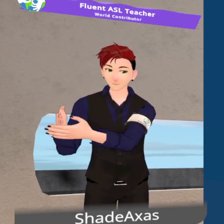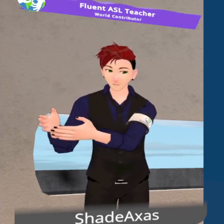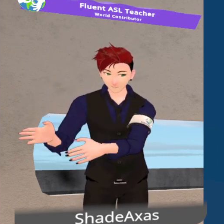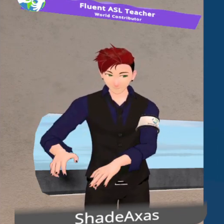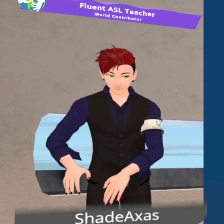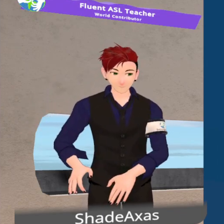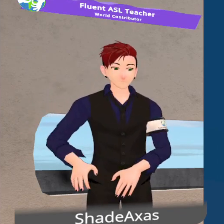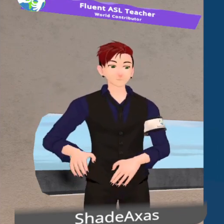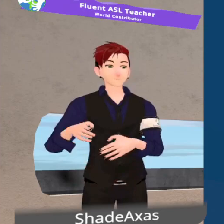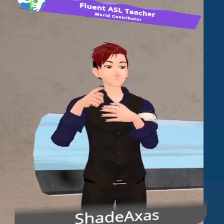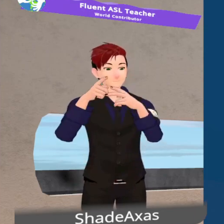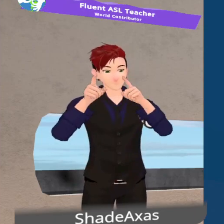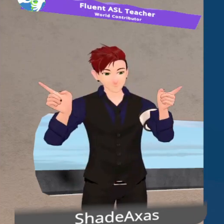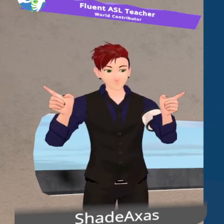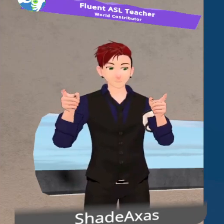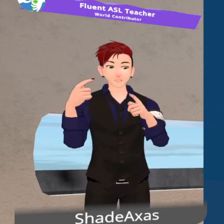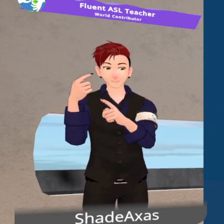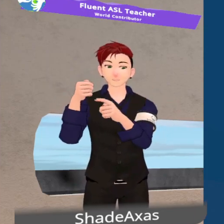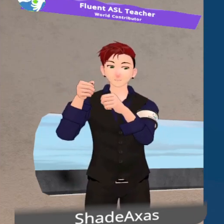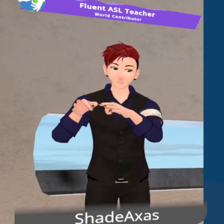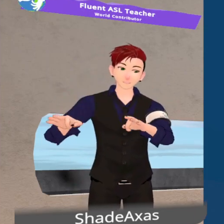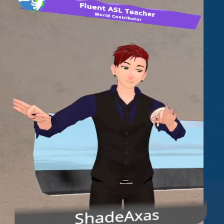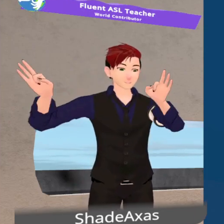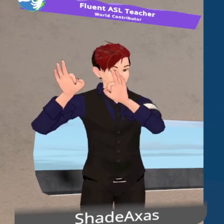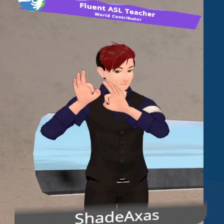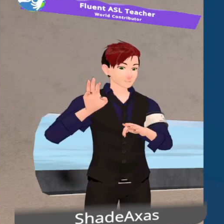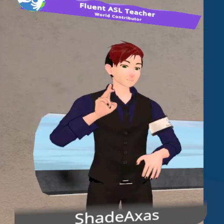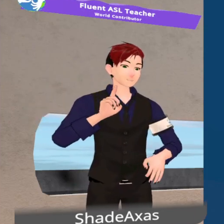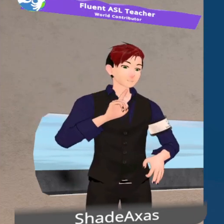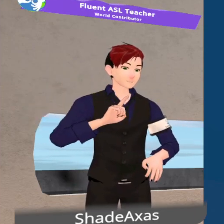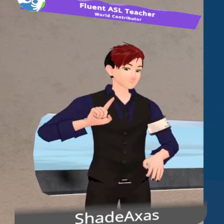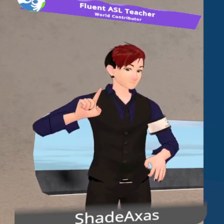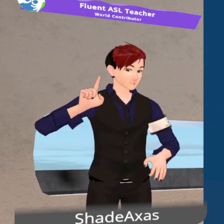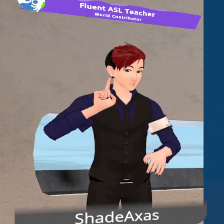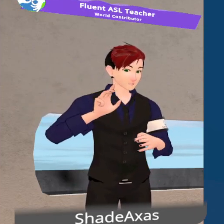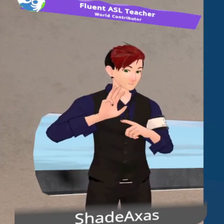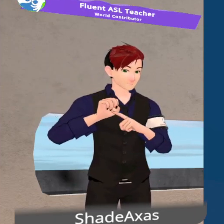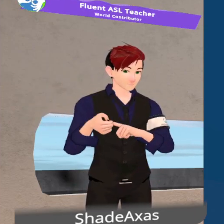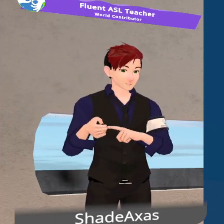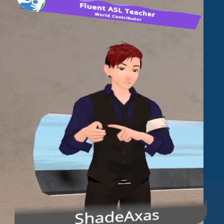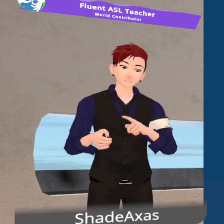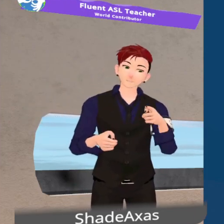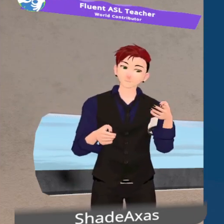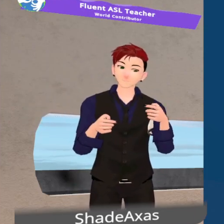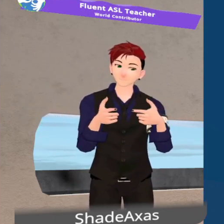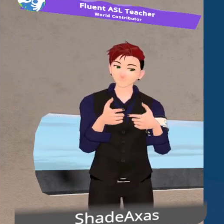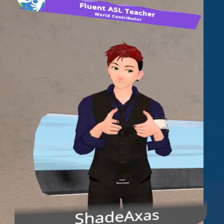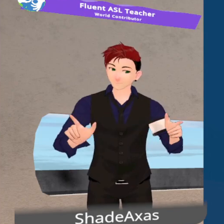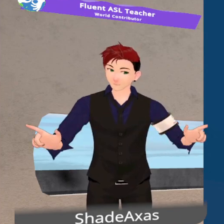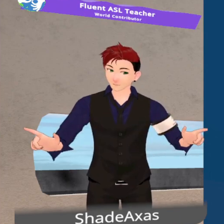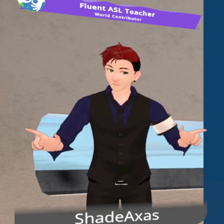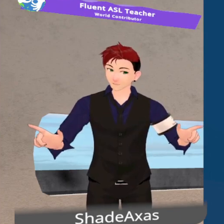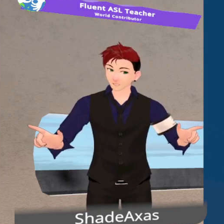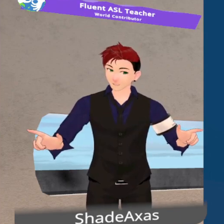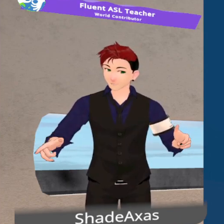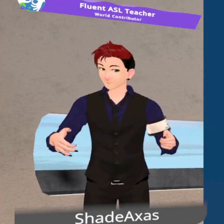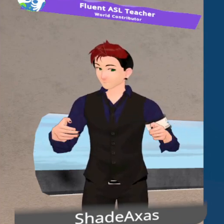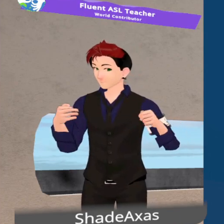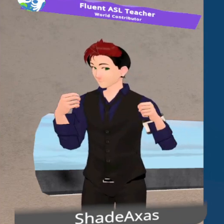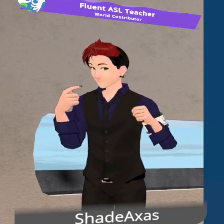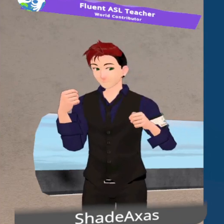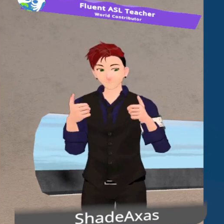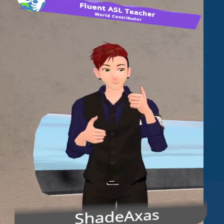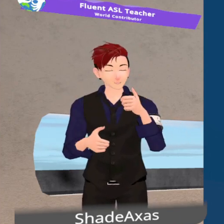It's their thing. But one major facet of deaf culture is the use of sign